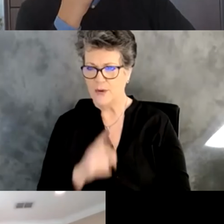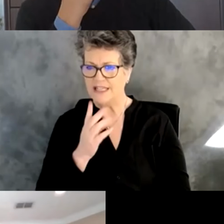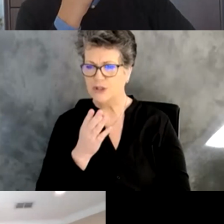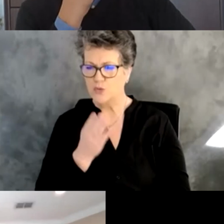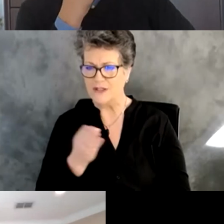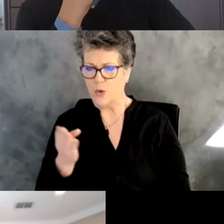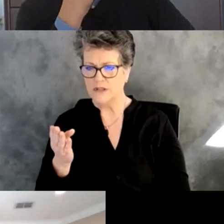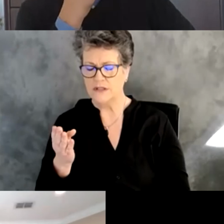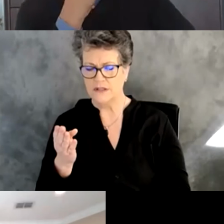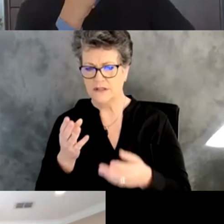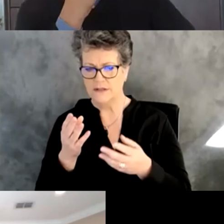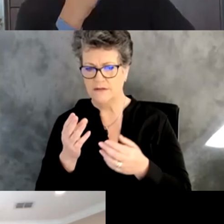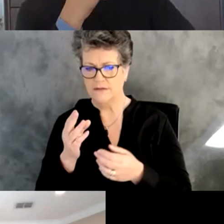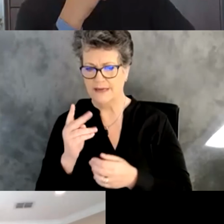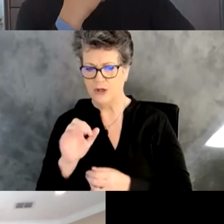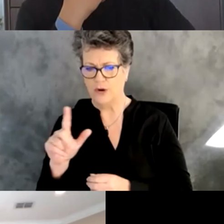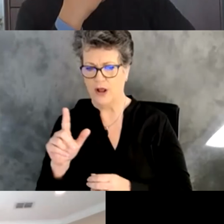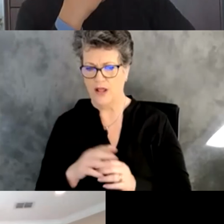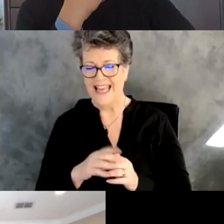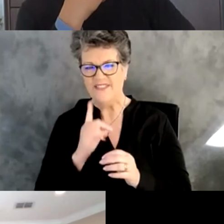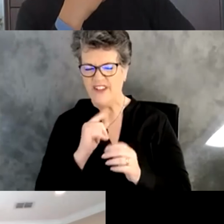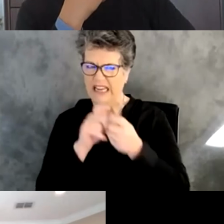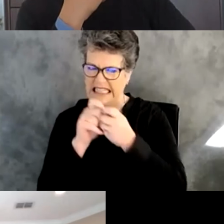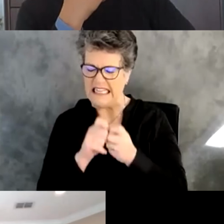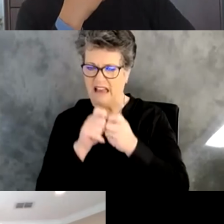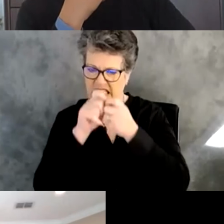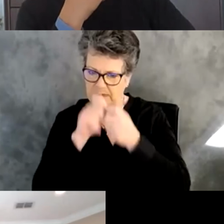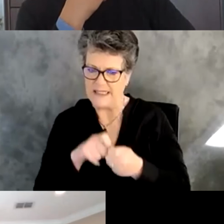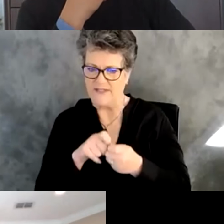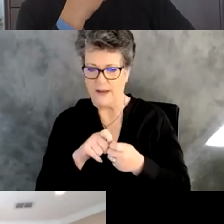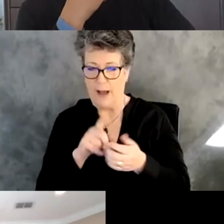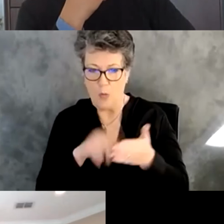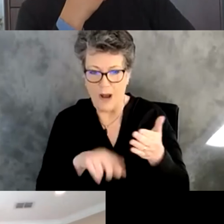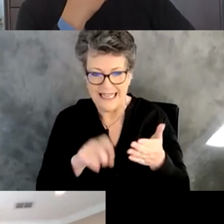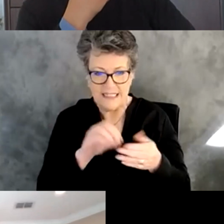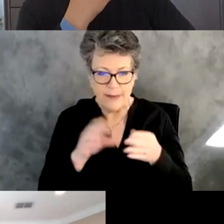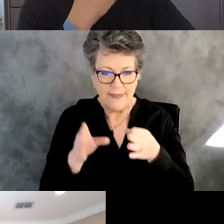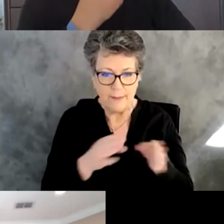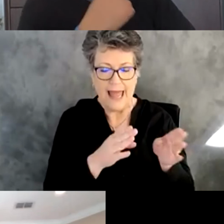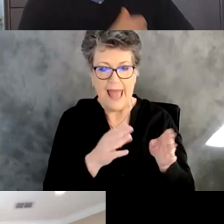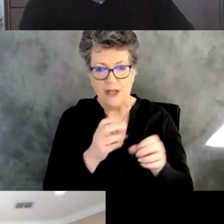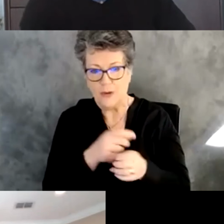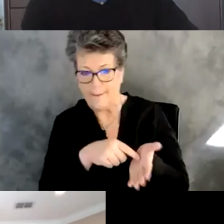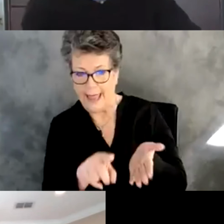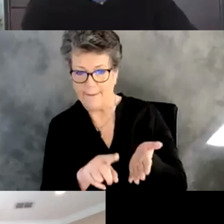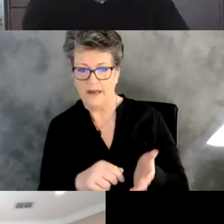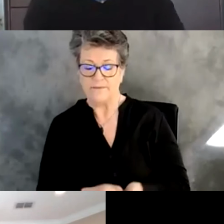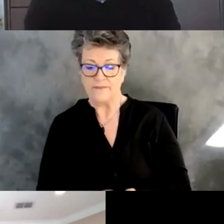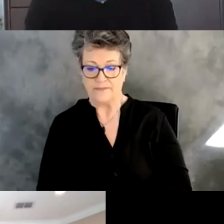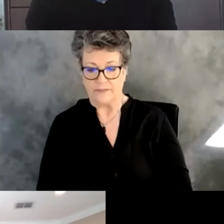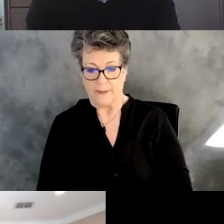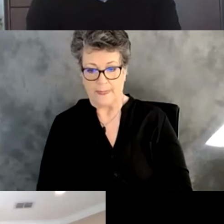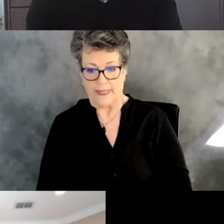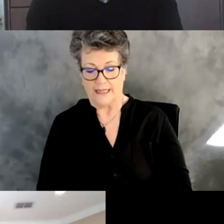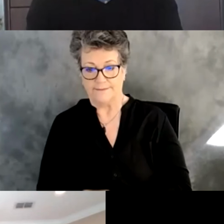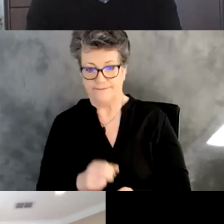and it's because it's very kind of detailed and specific in terms of like what needs to be in the plan in order to get payment. So if it makes sense